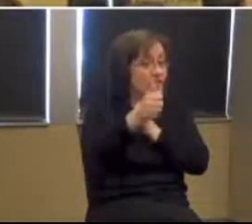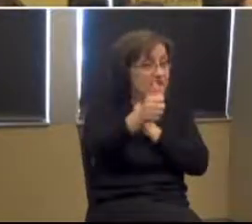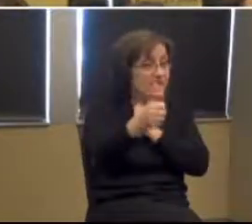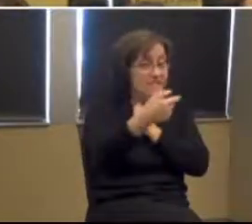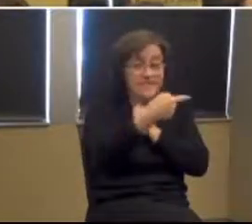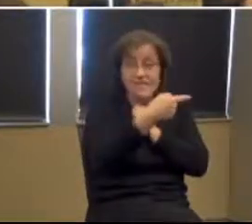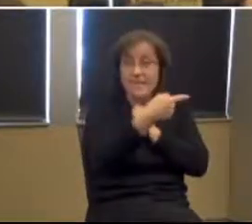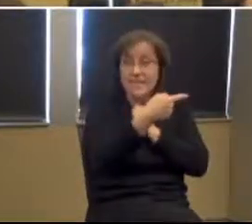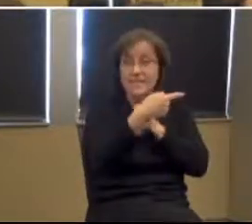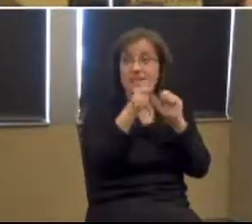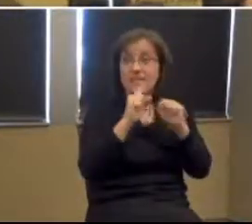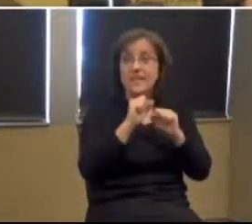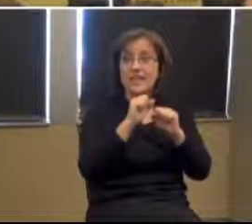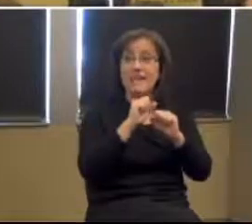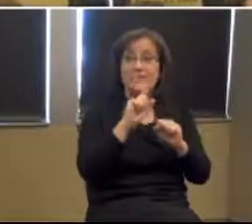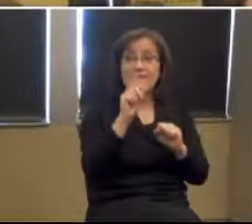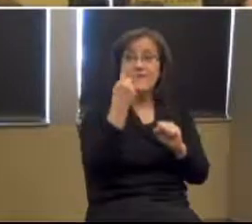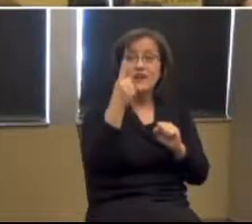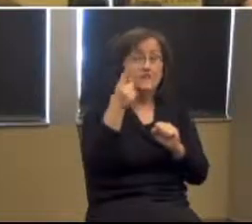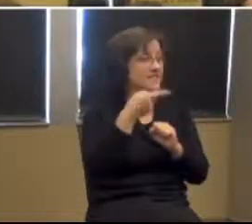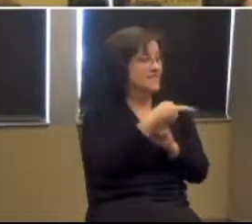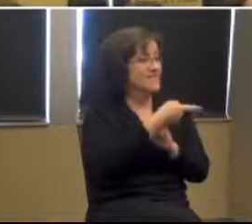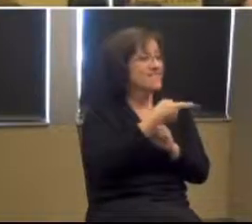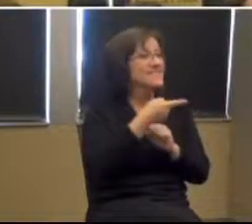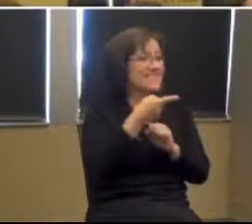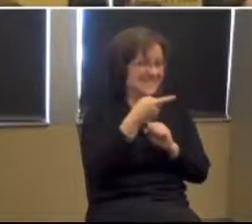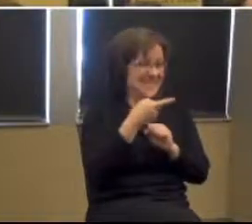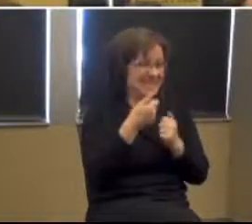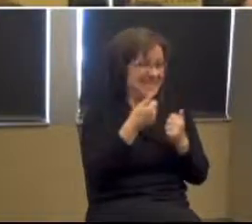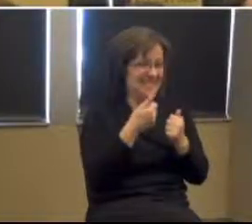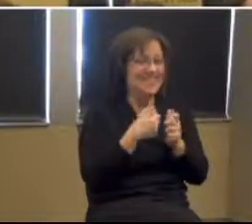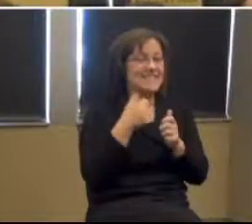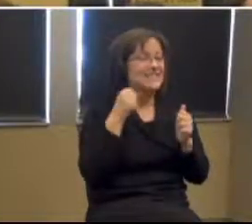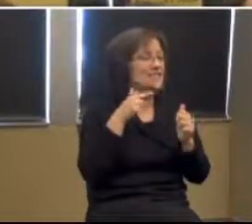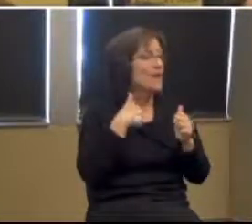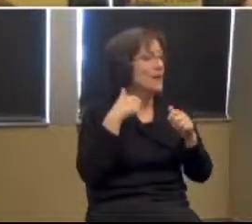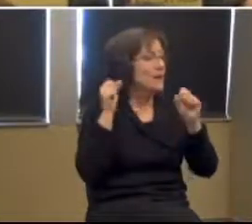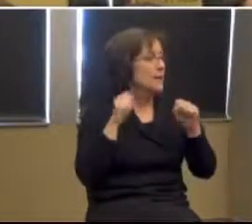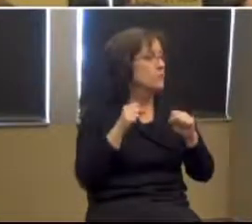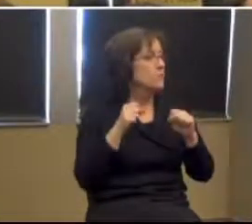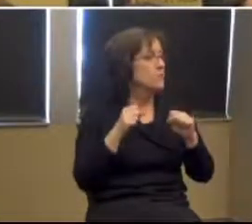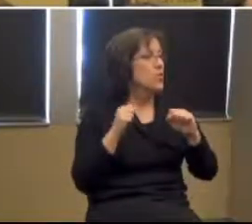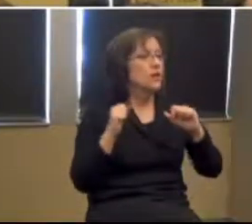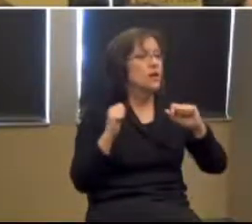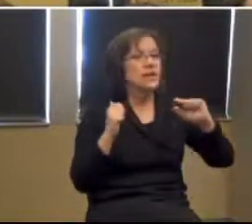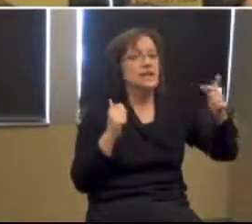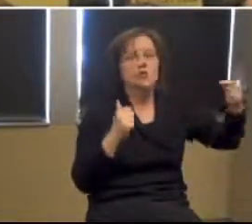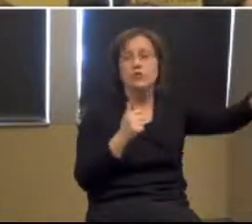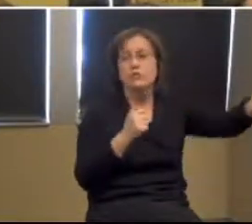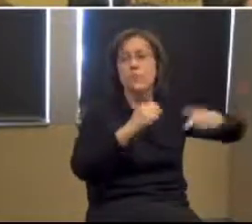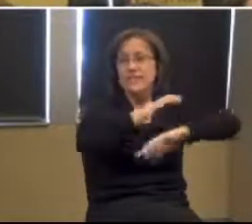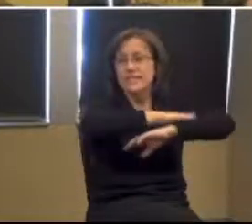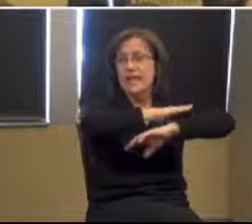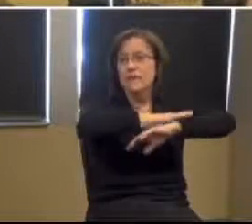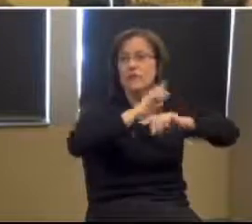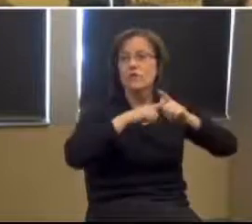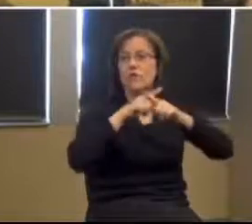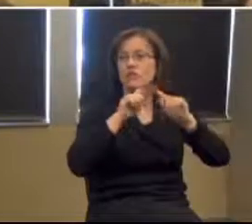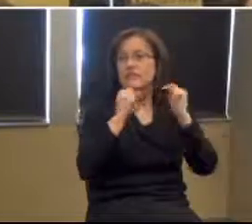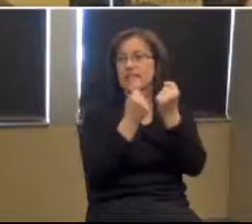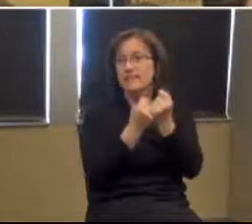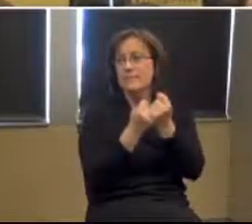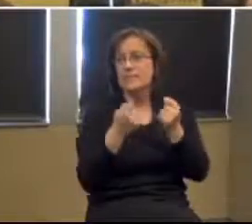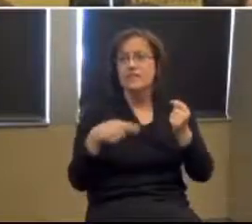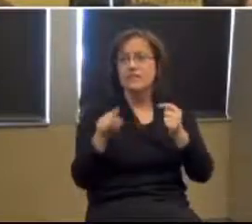could go first. And so I think what we'll do is we'll go in order by table or by team, just so that you all can come over